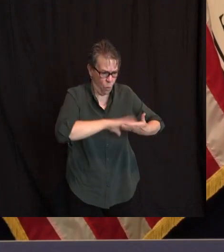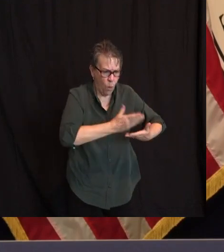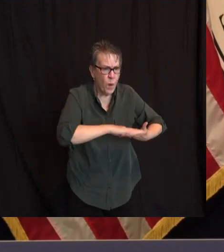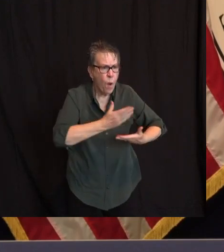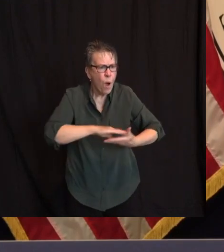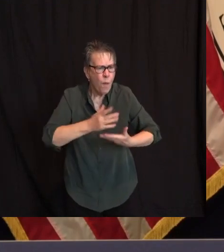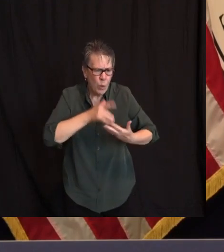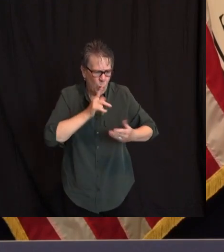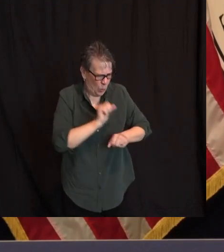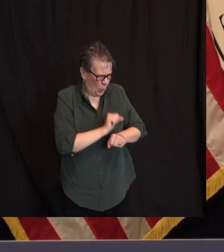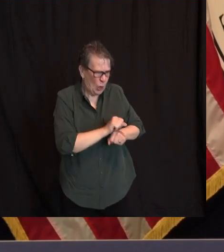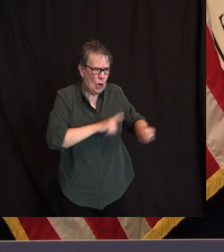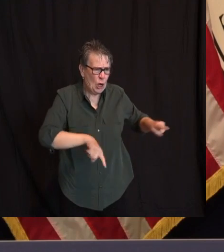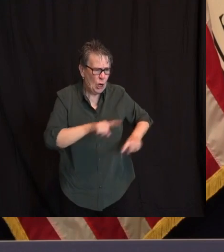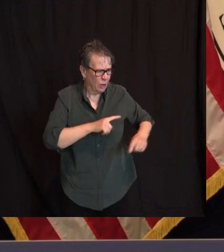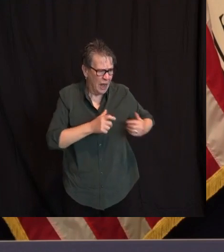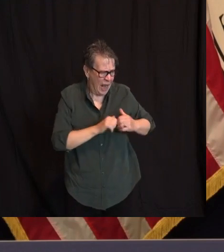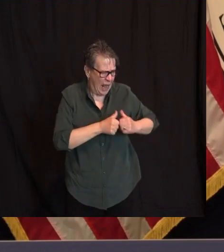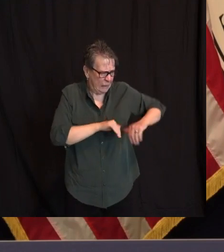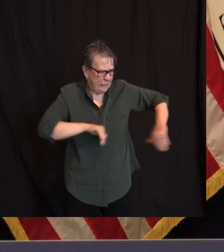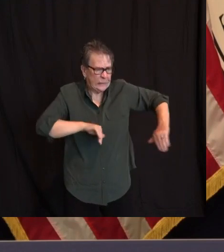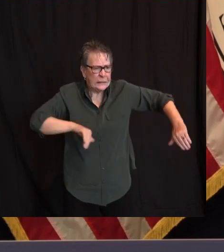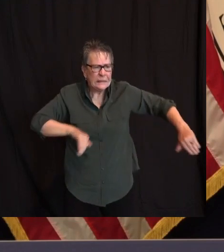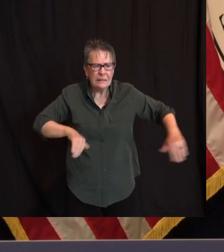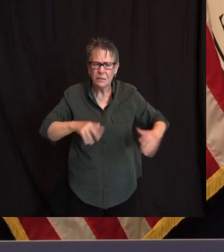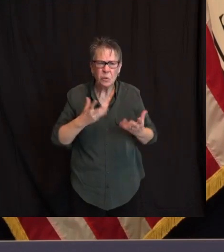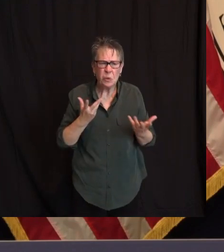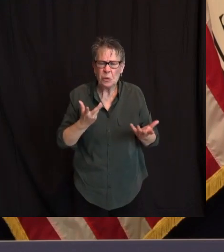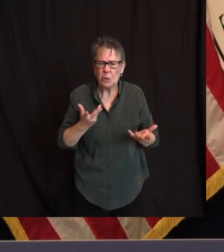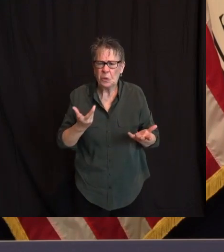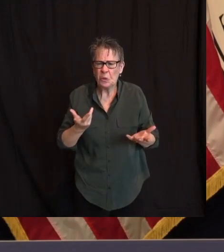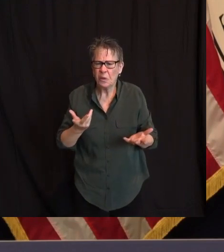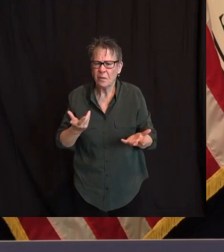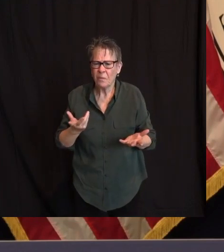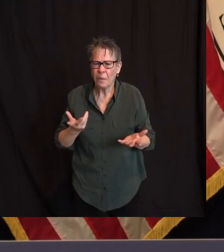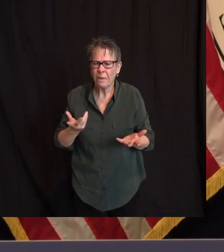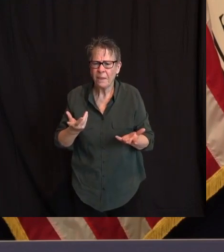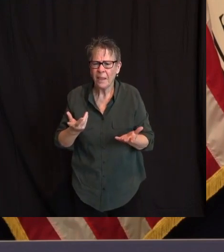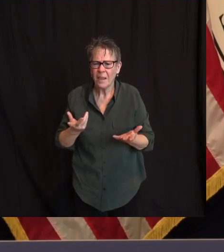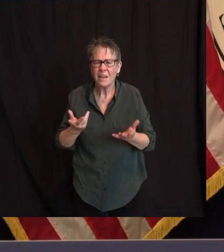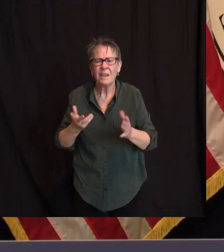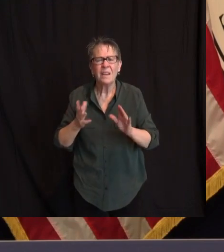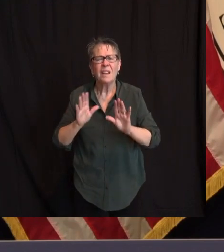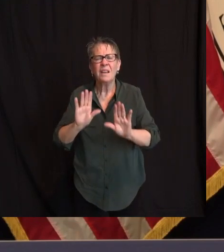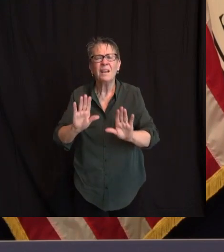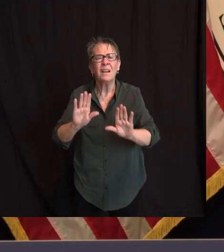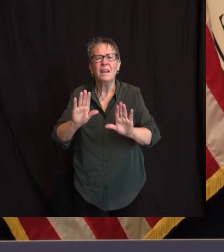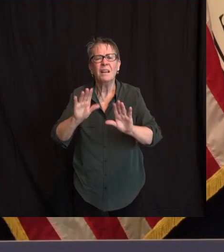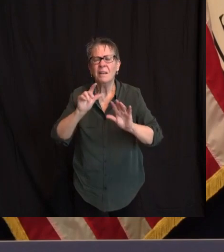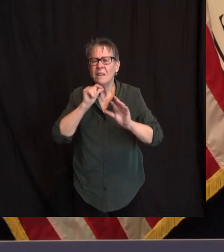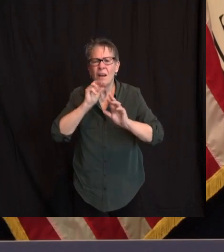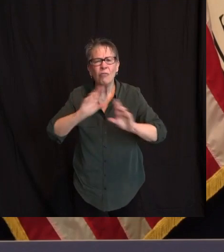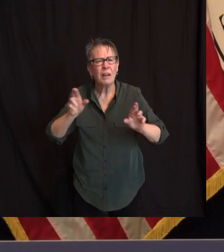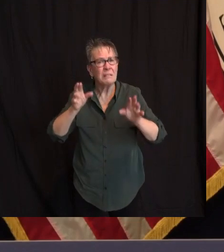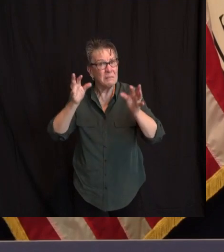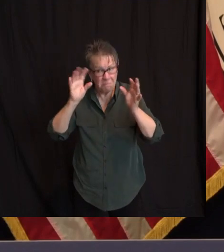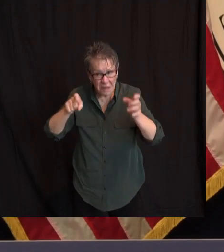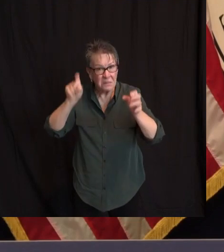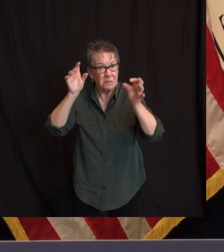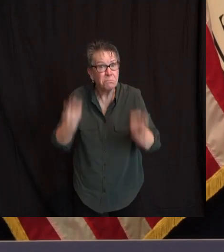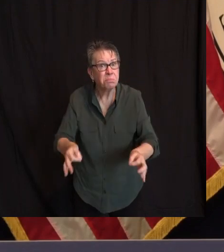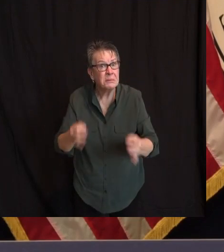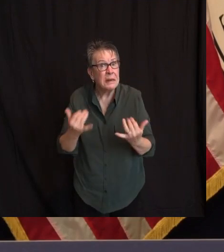on the question, do we consult the judiciary? I assume we did, Paramel, but Not that I'm aware of. not that I'm aware of. Okay, Paramel will correct me as usual.